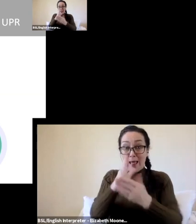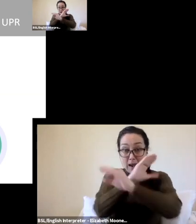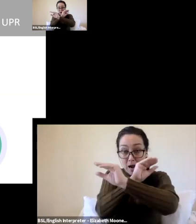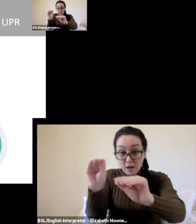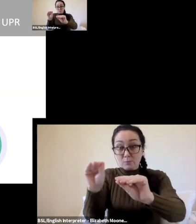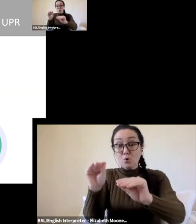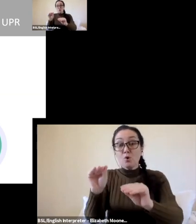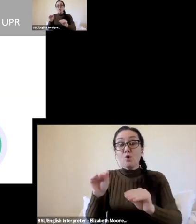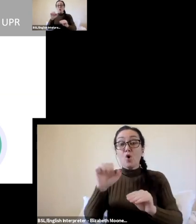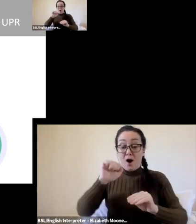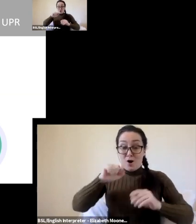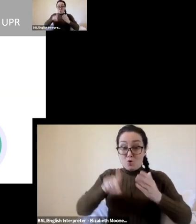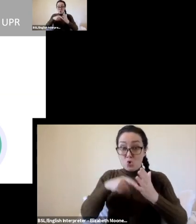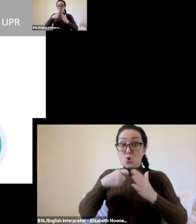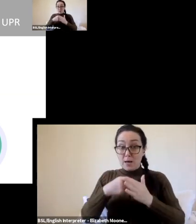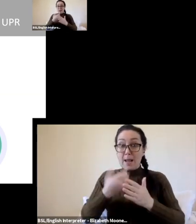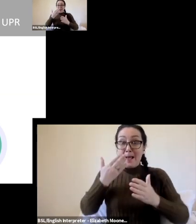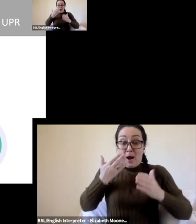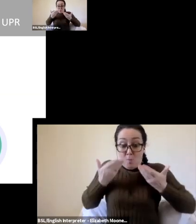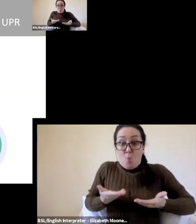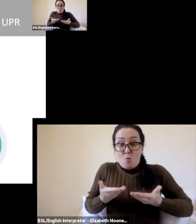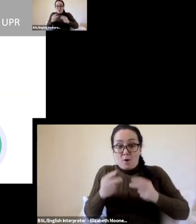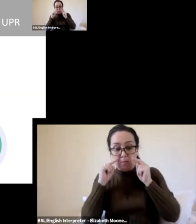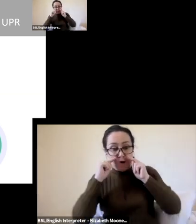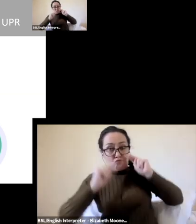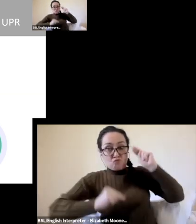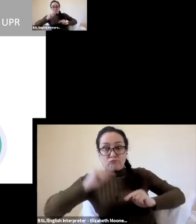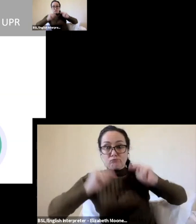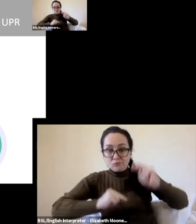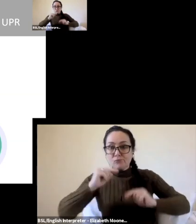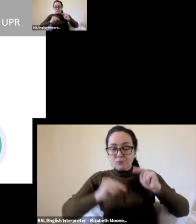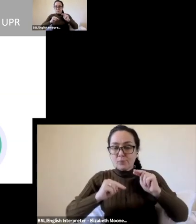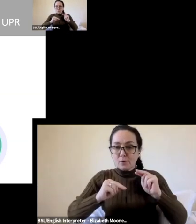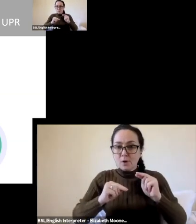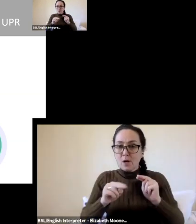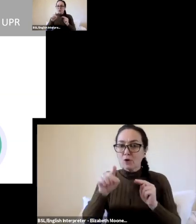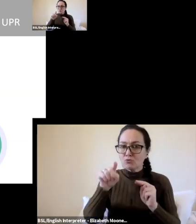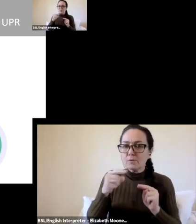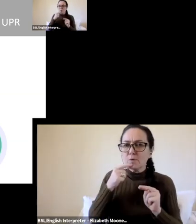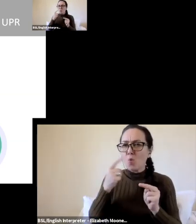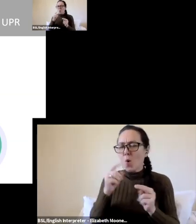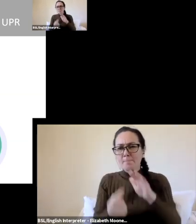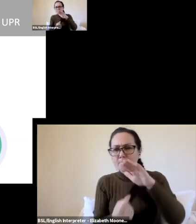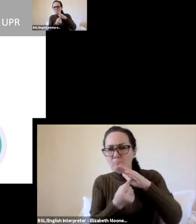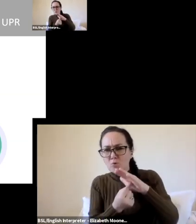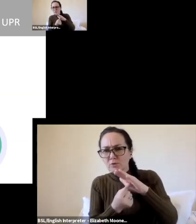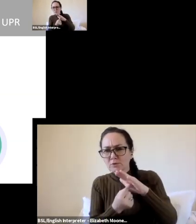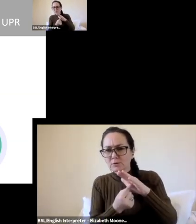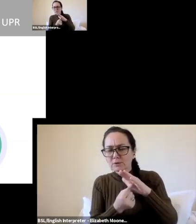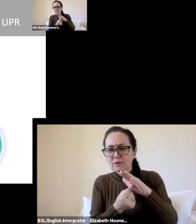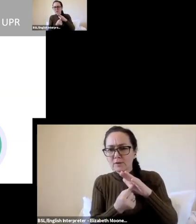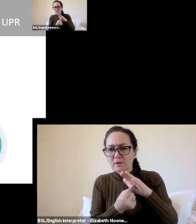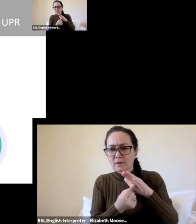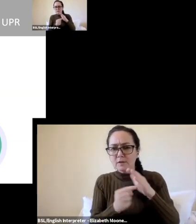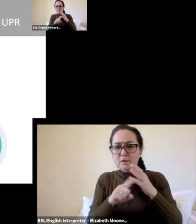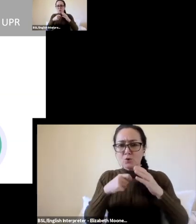and on what issues, what are the critical issues on which your country should focus to improve the human rights situation in